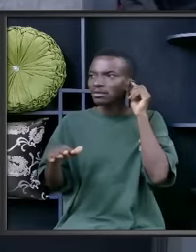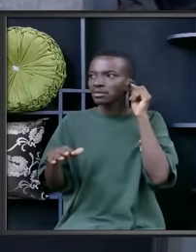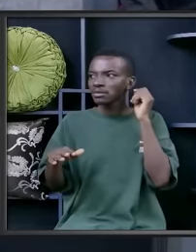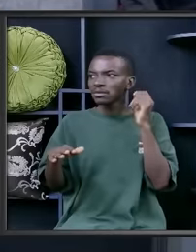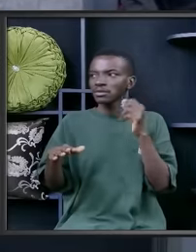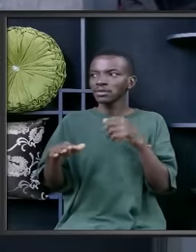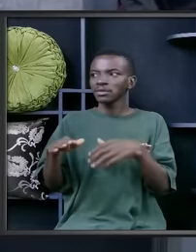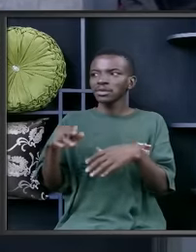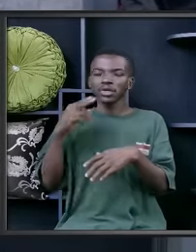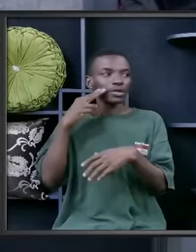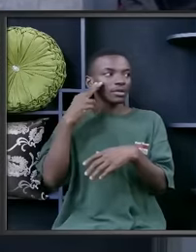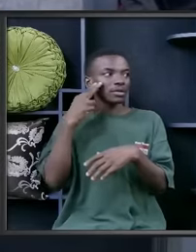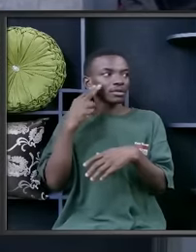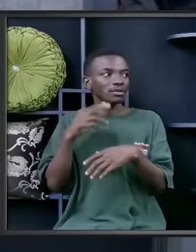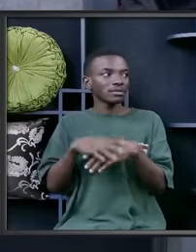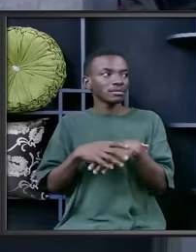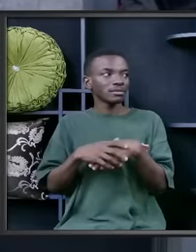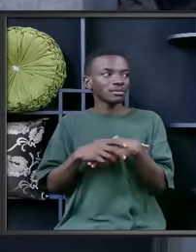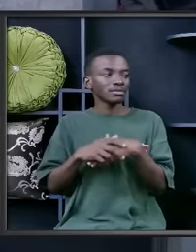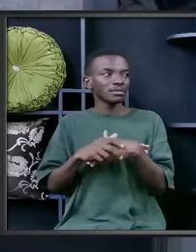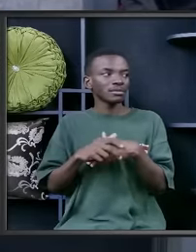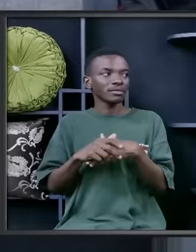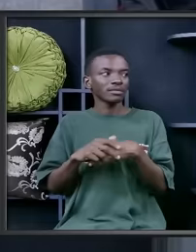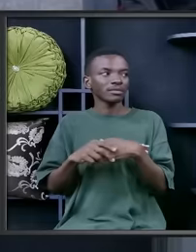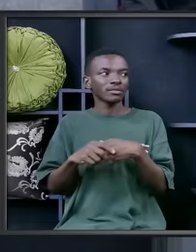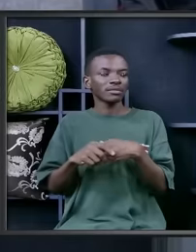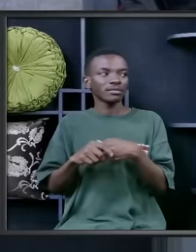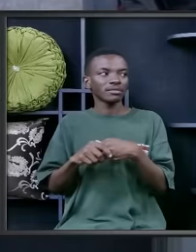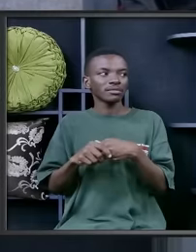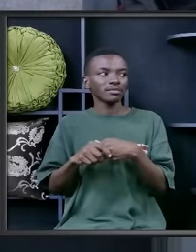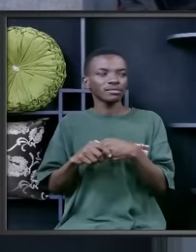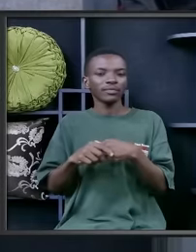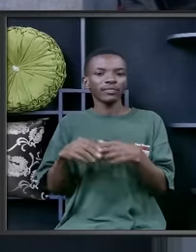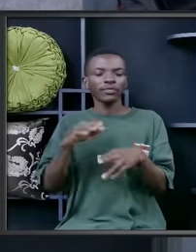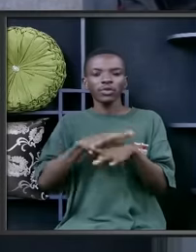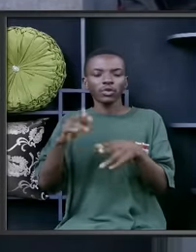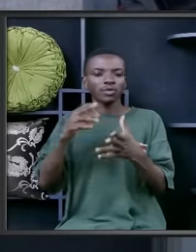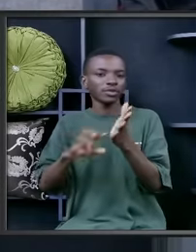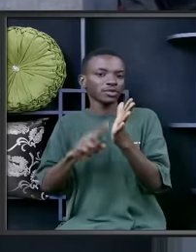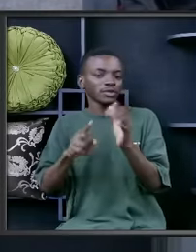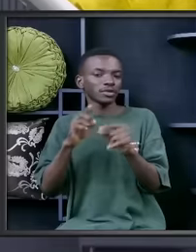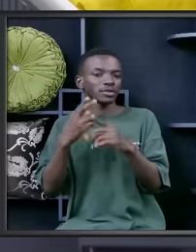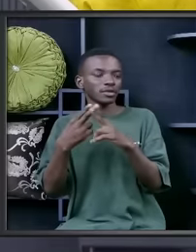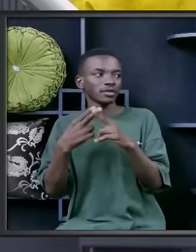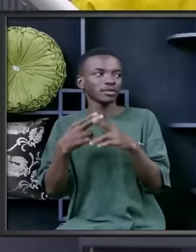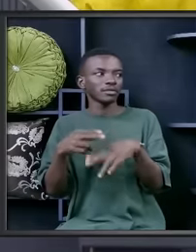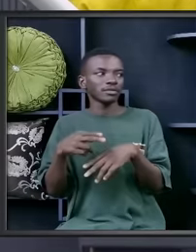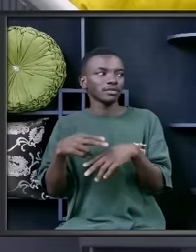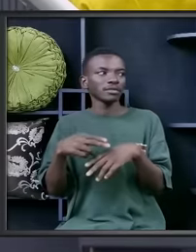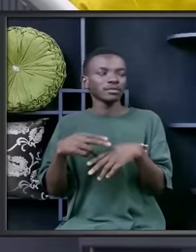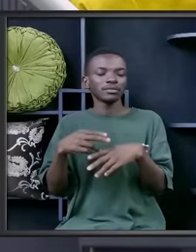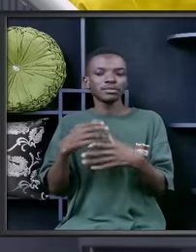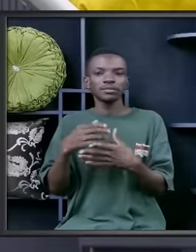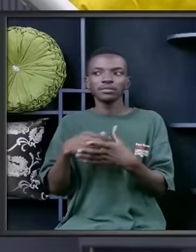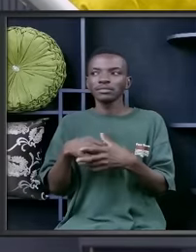for inside the hey, no mention the name of the hotel, no mention the name of the hotel. I go see with you, I go